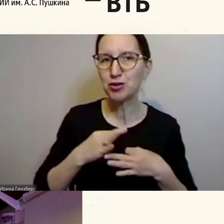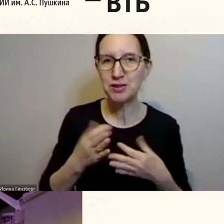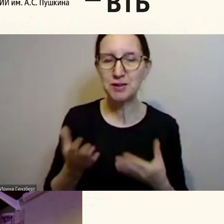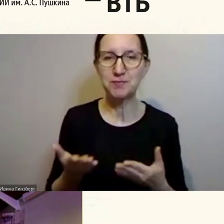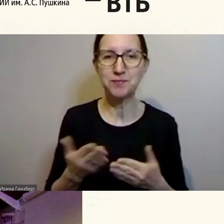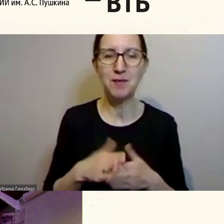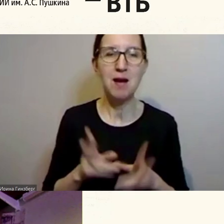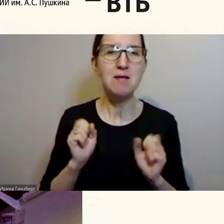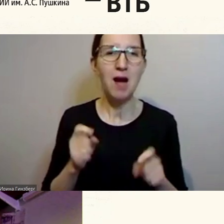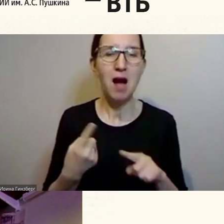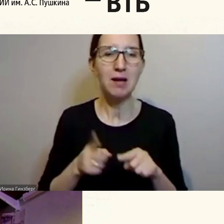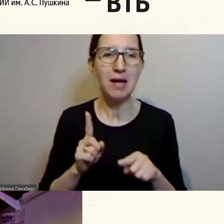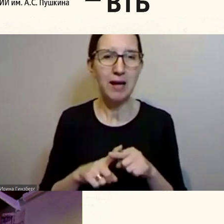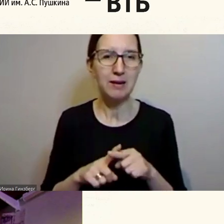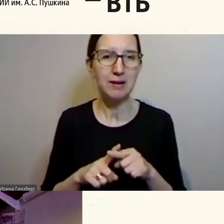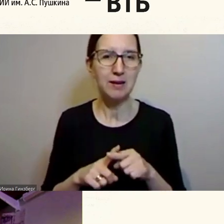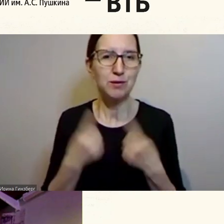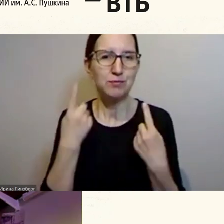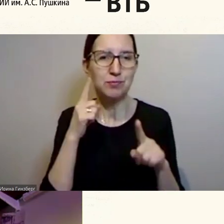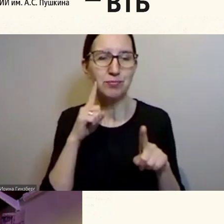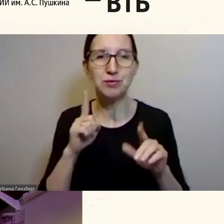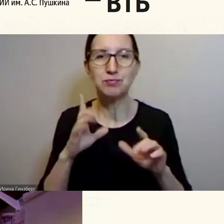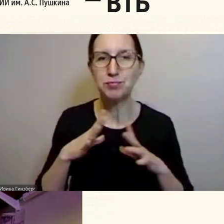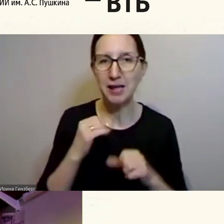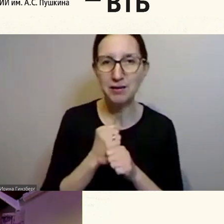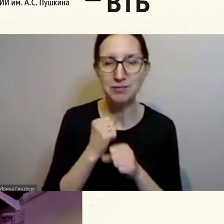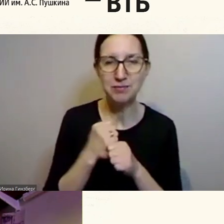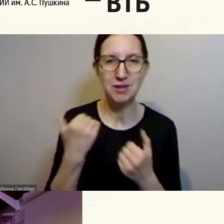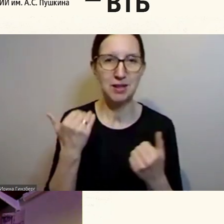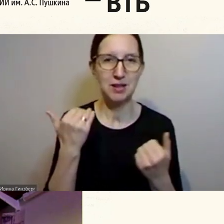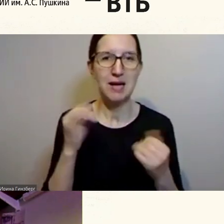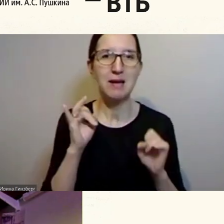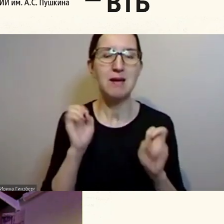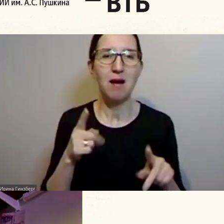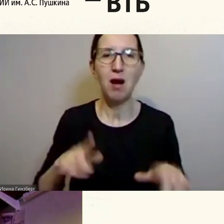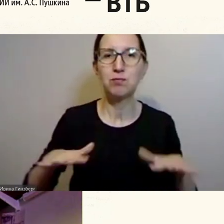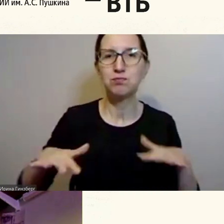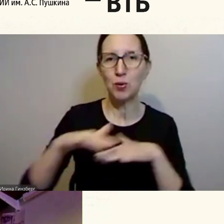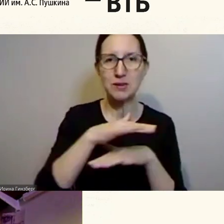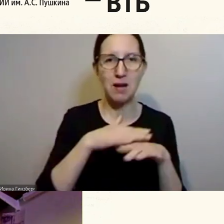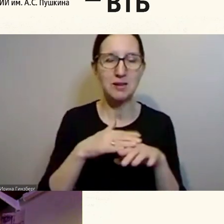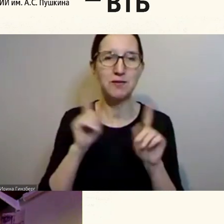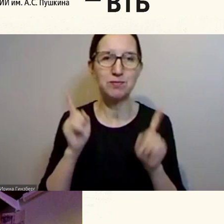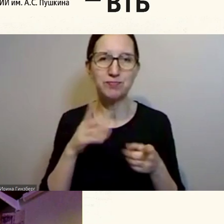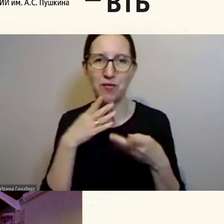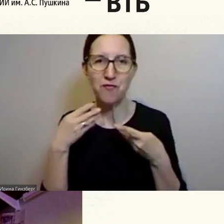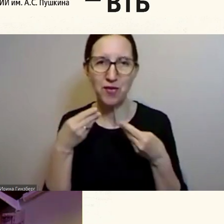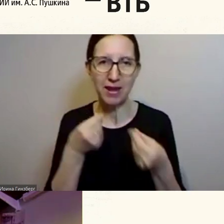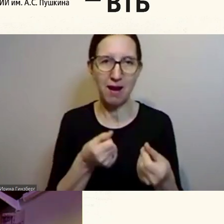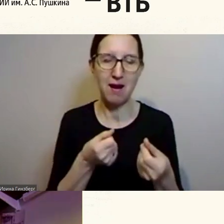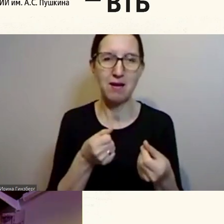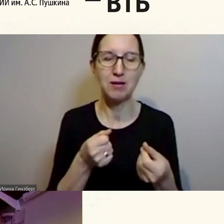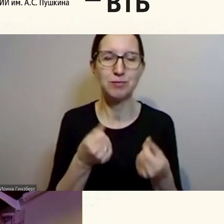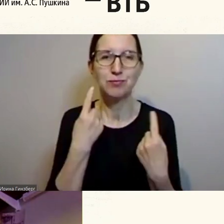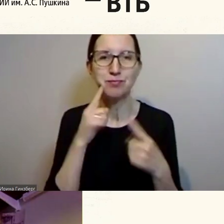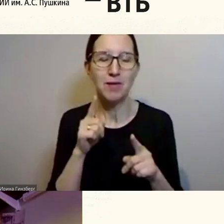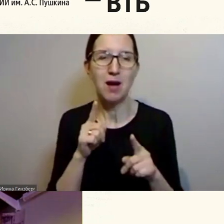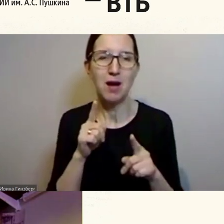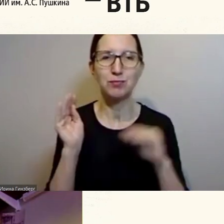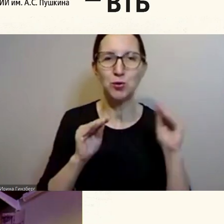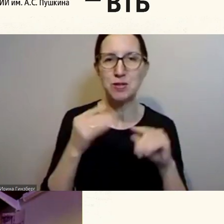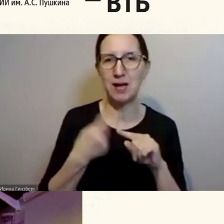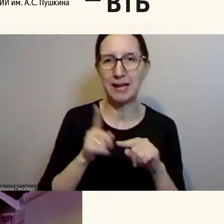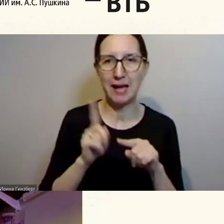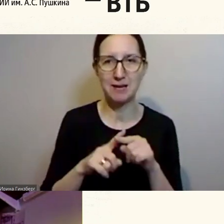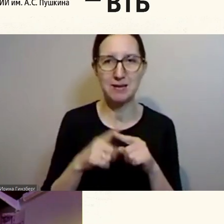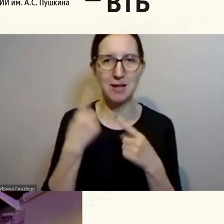us how were these works made and how the spaces around them